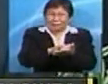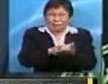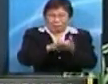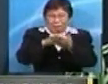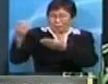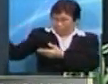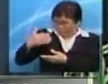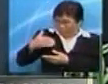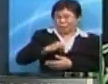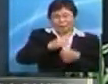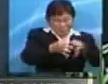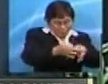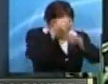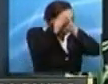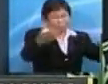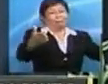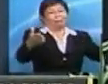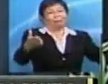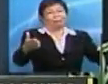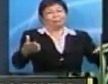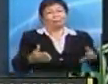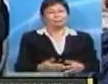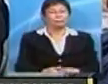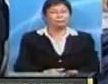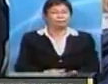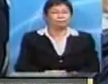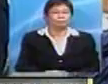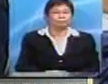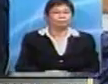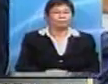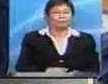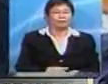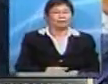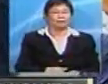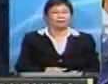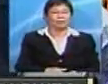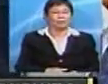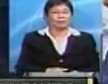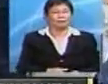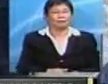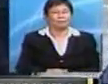informed by us, I will clarify. It's no big deal. But the route of the airplane, you have released it in diagrams.